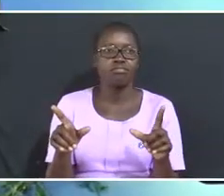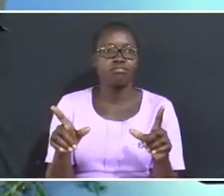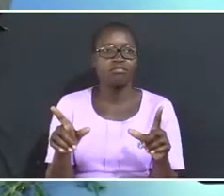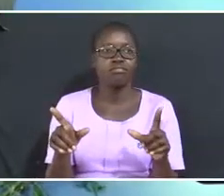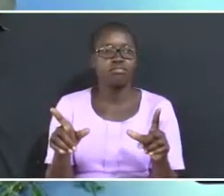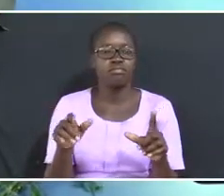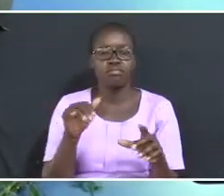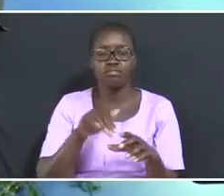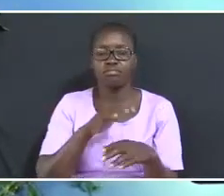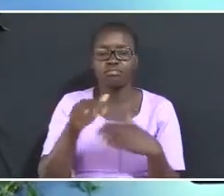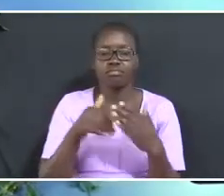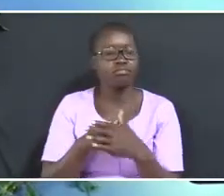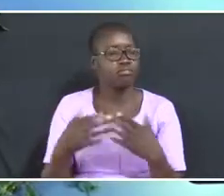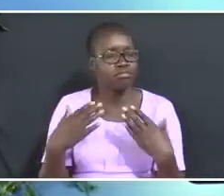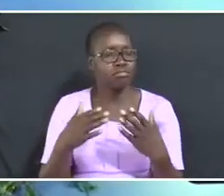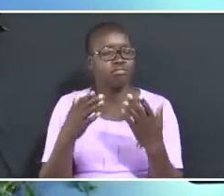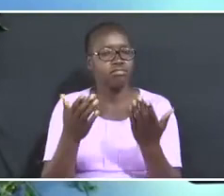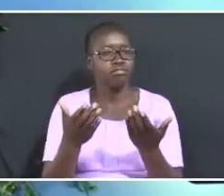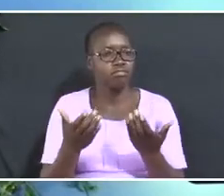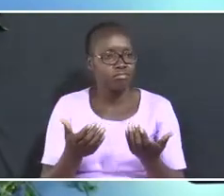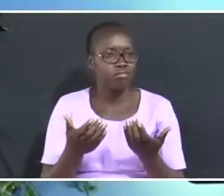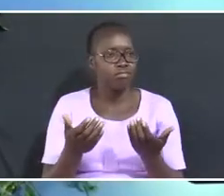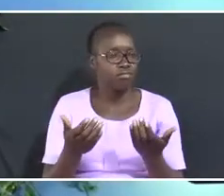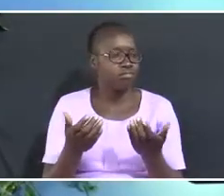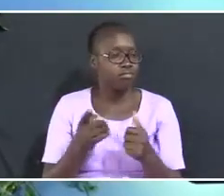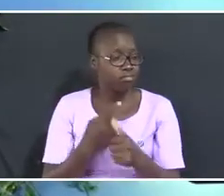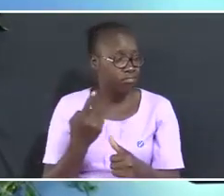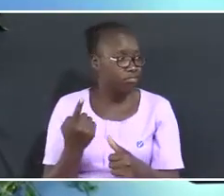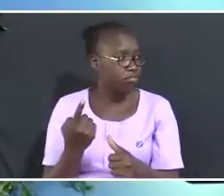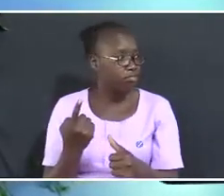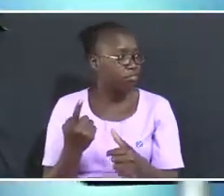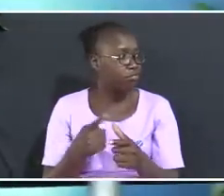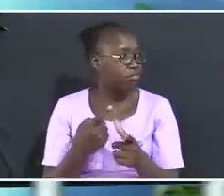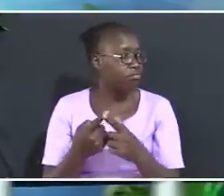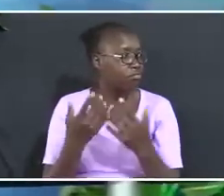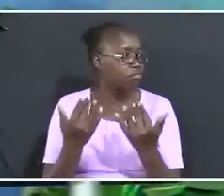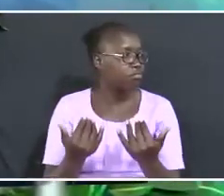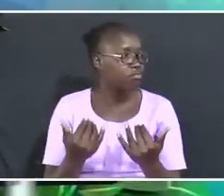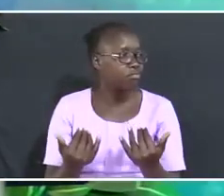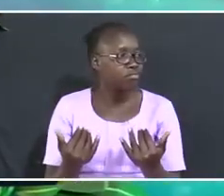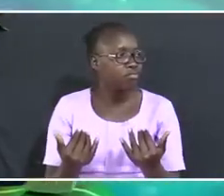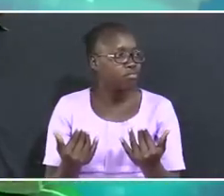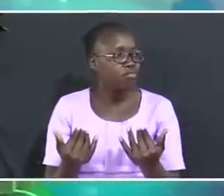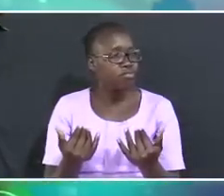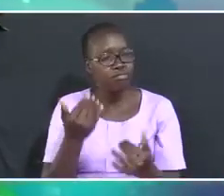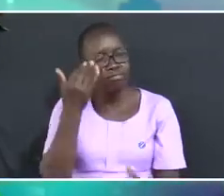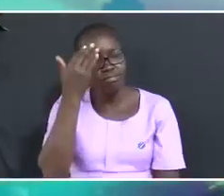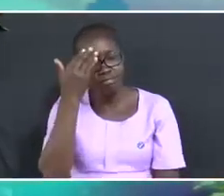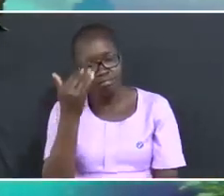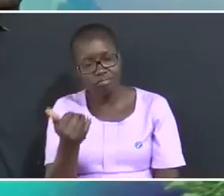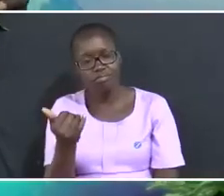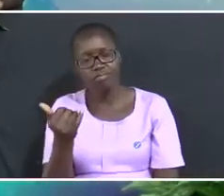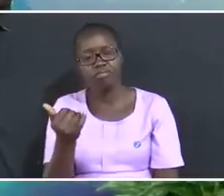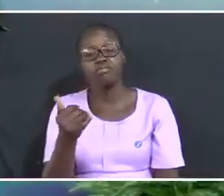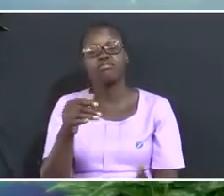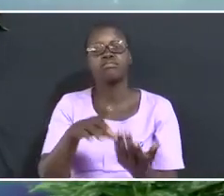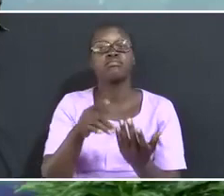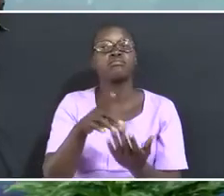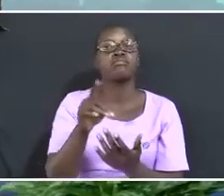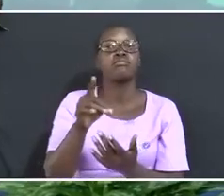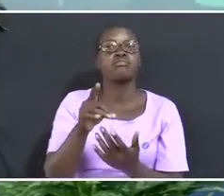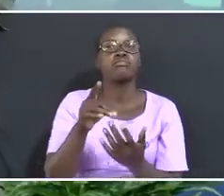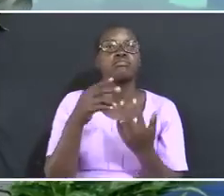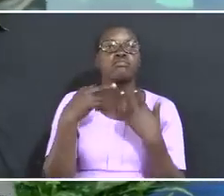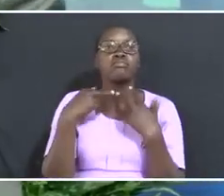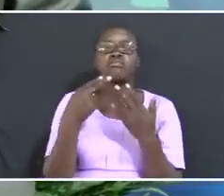that everyone needs first and foremost. Then now, because you have chosen this